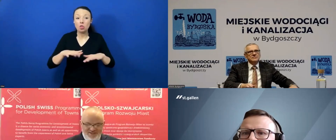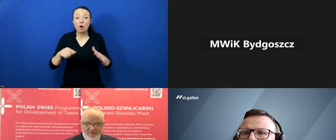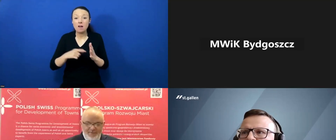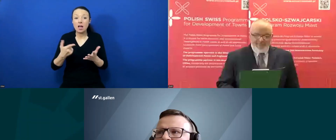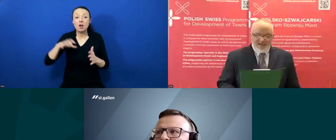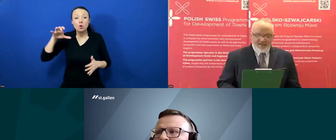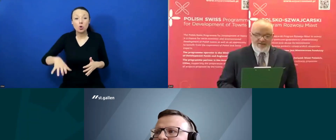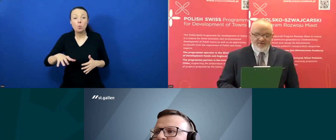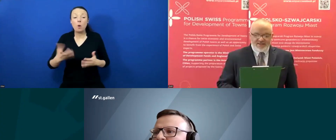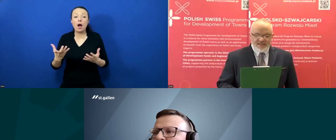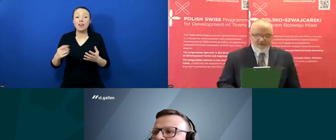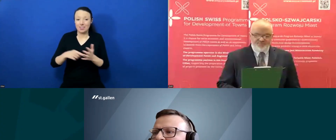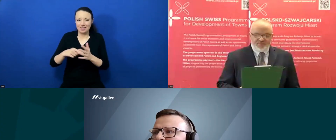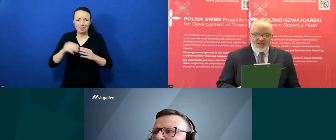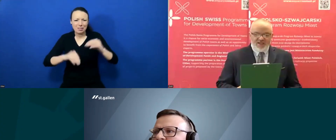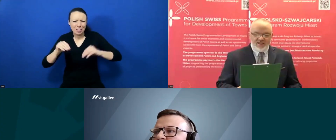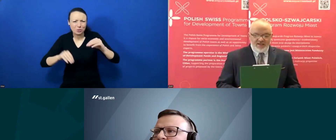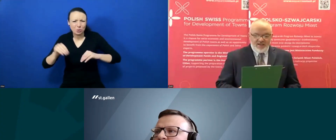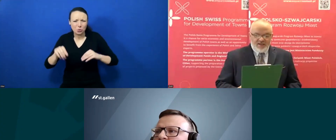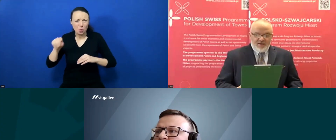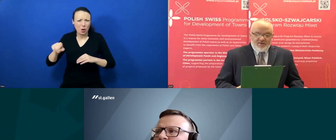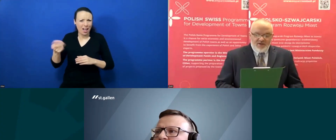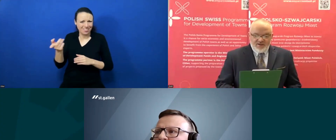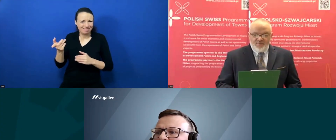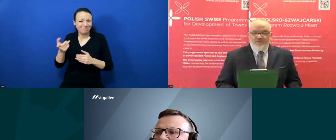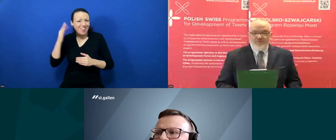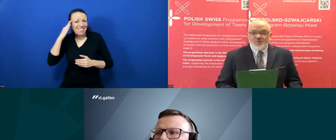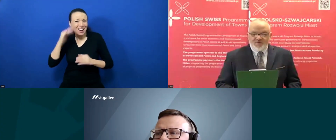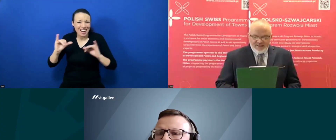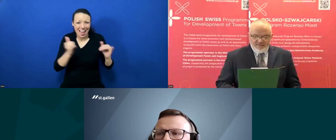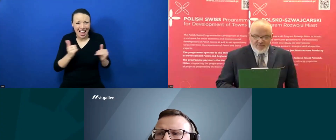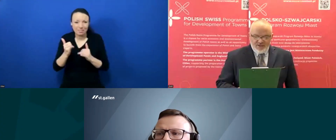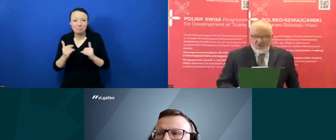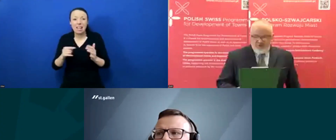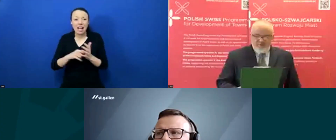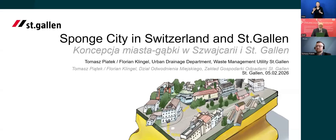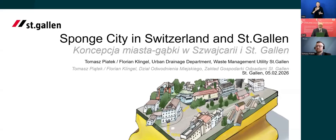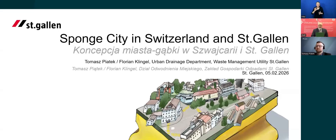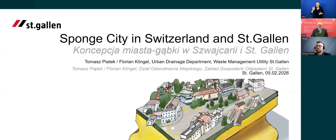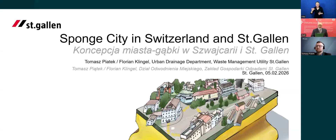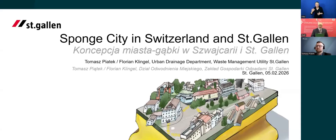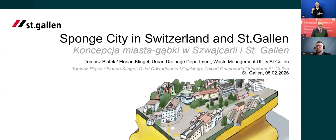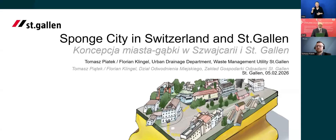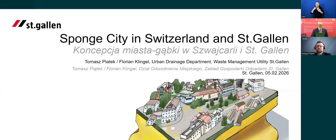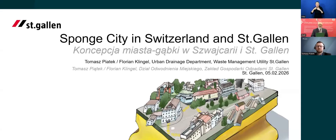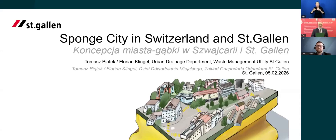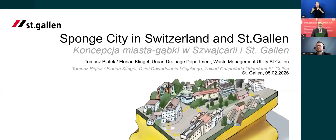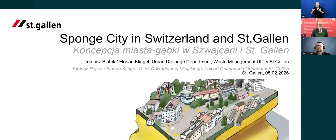architecture and infrastructure. But in St. Gallen, he is responsible